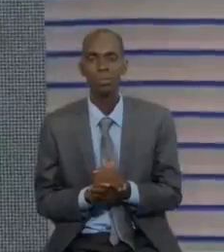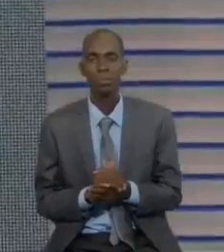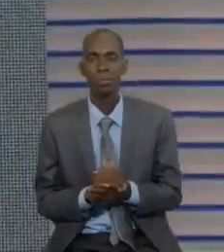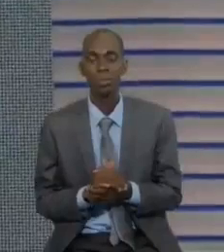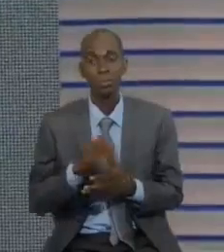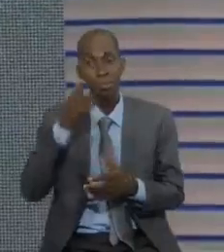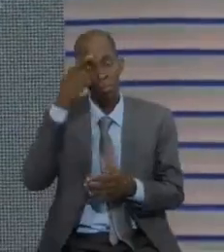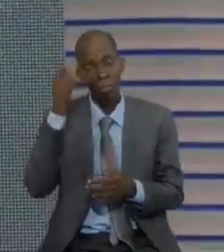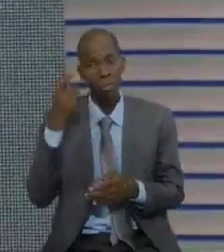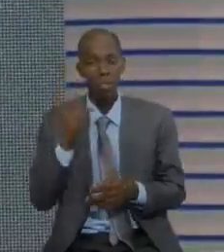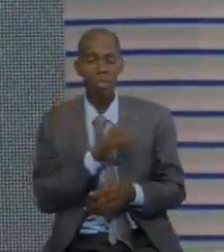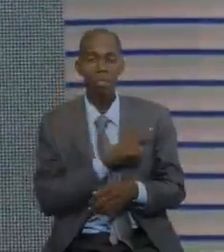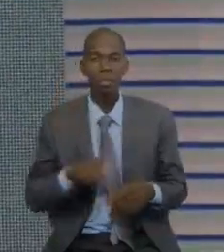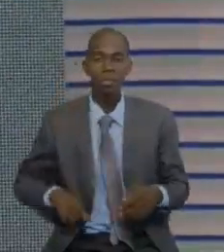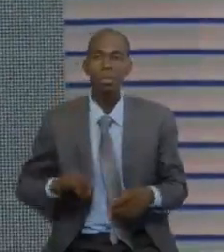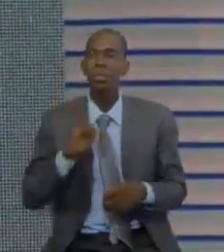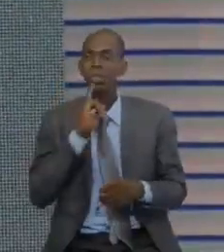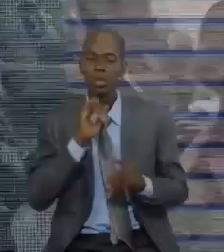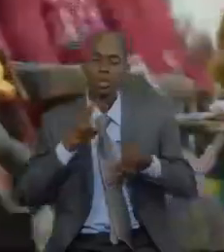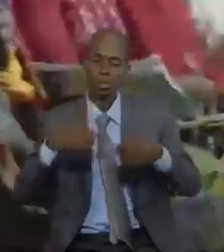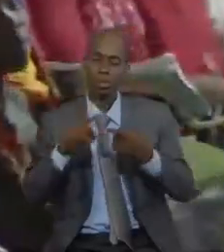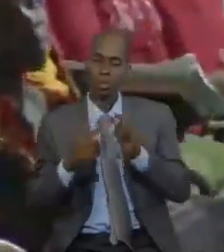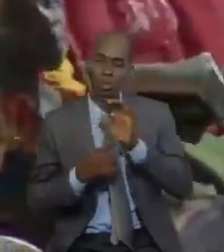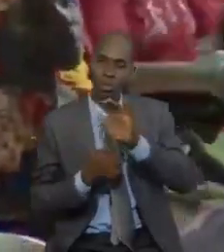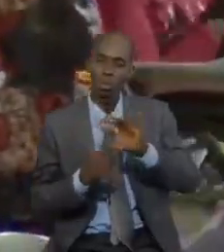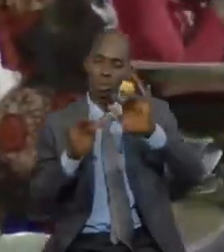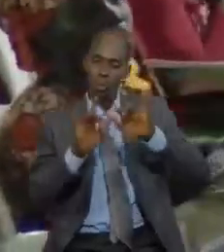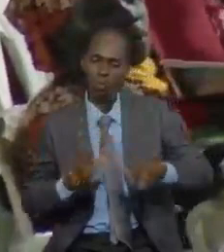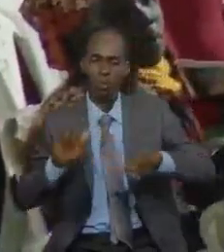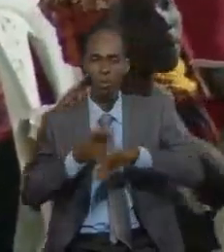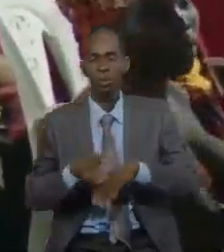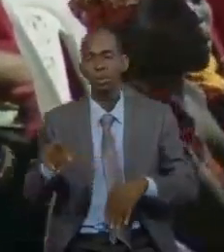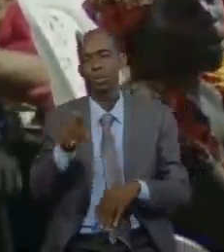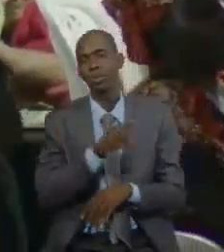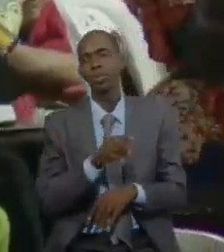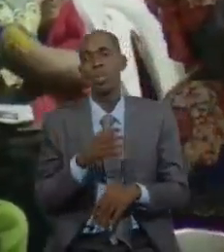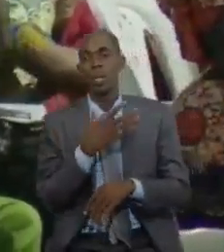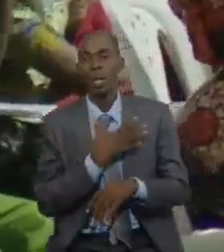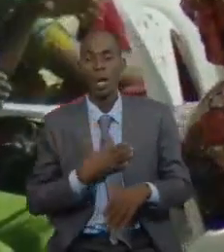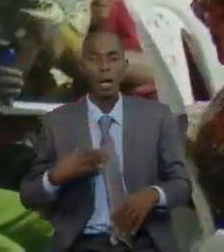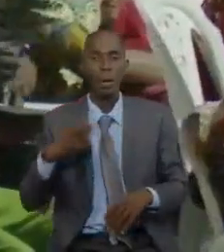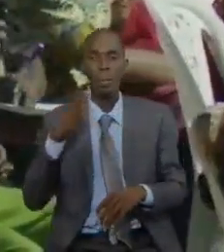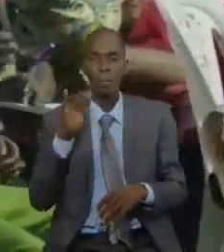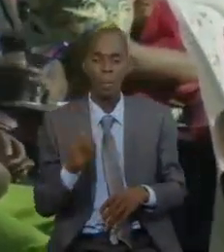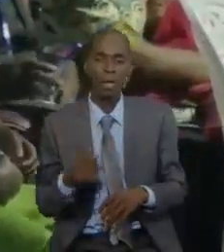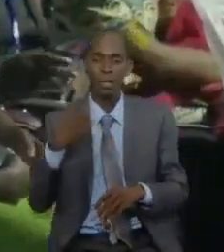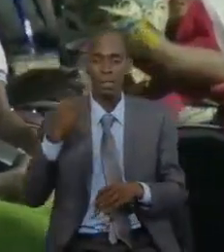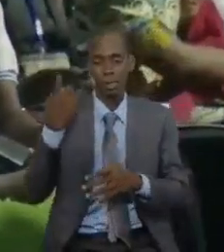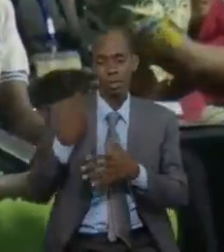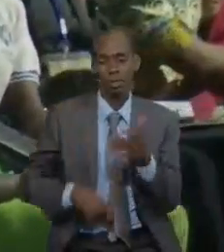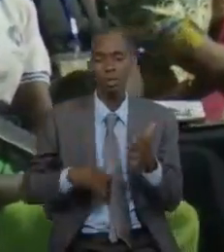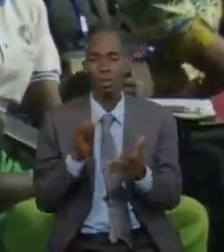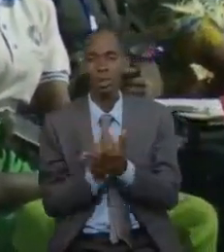Because the Lord is going to have mercy on you. And by the price that Jesus